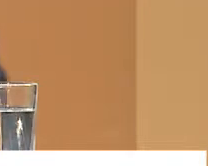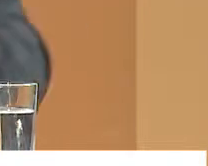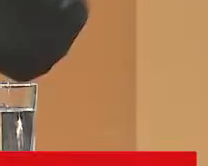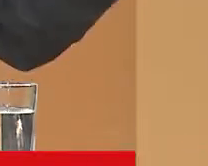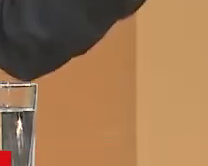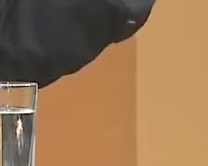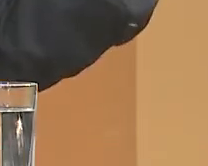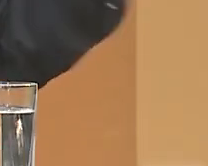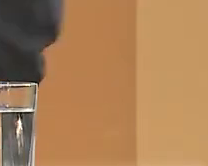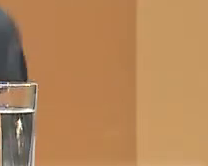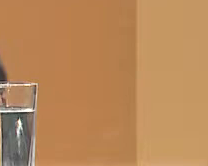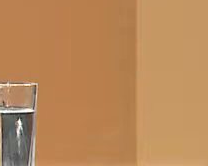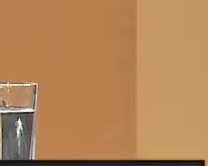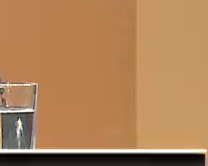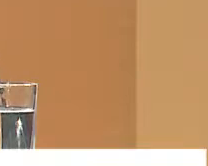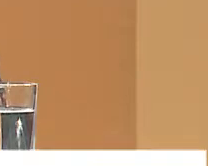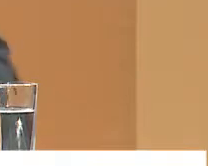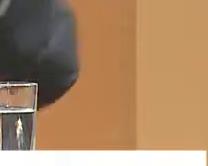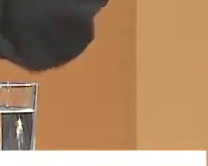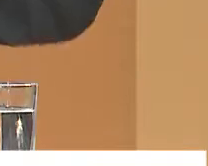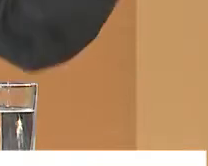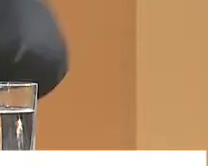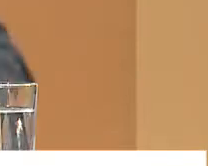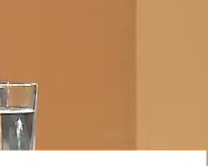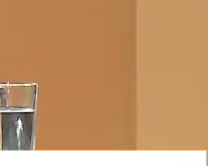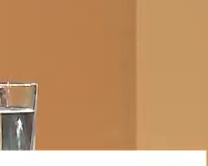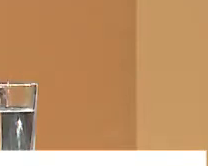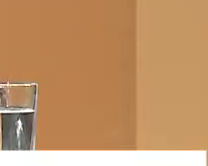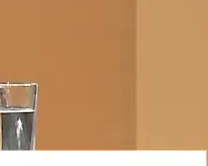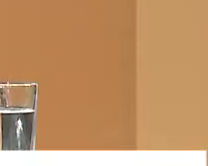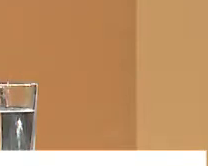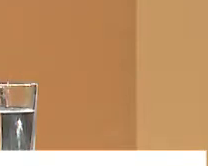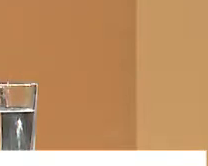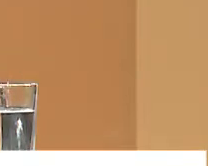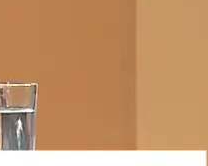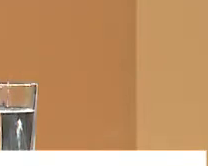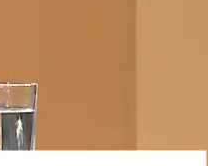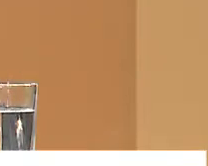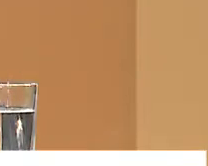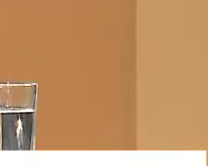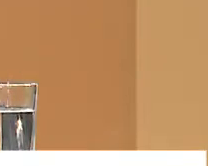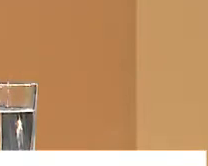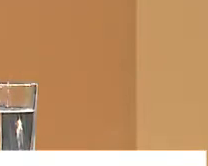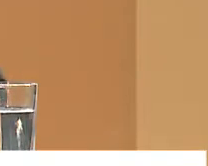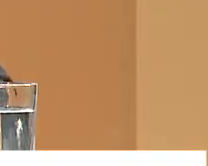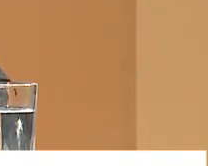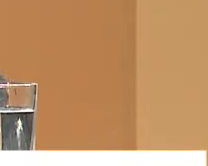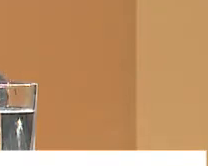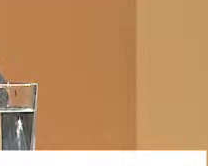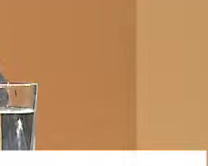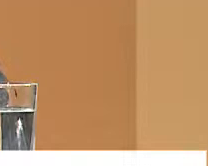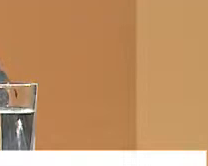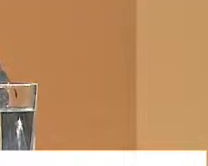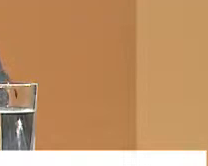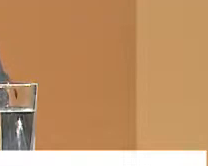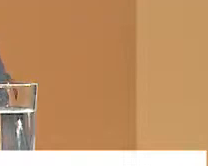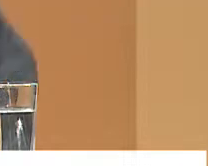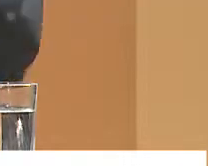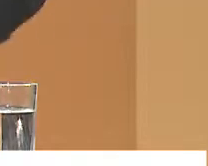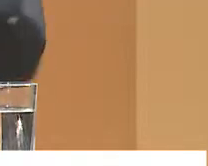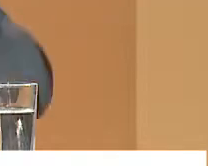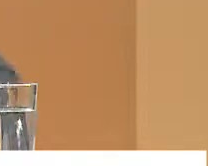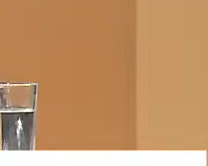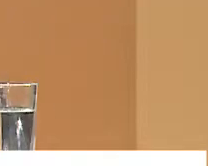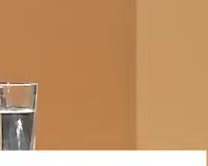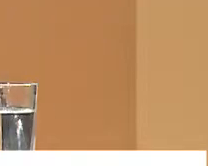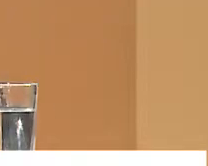we are reminded, oh, look now, I have friends in Sudan. Sudan. You will know the Professor Shadanda, your friend,